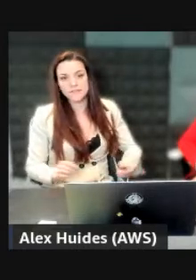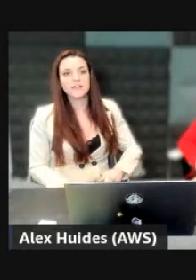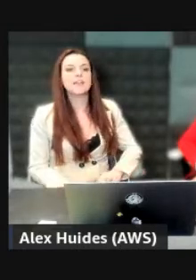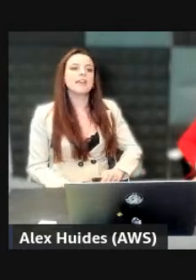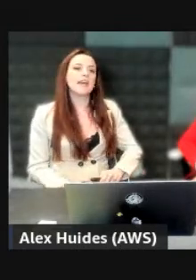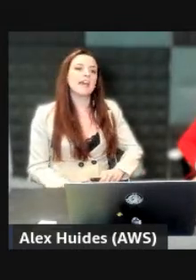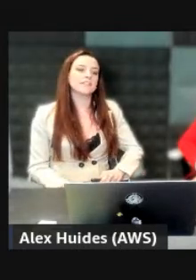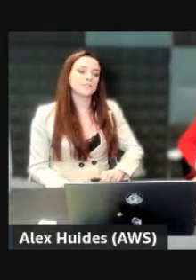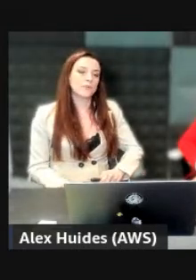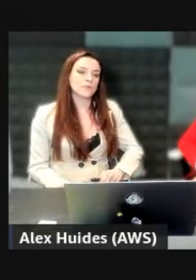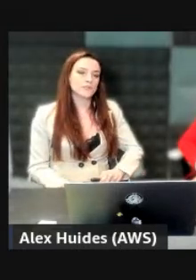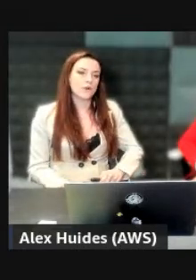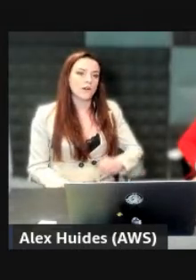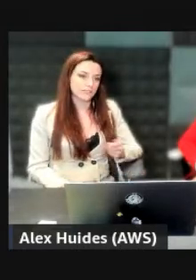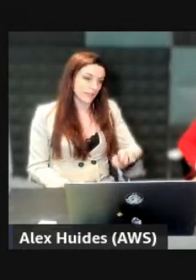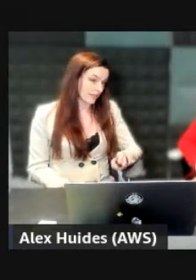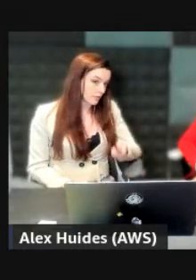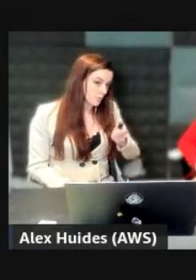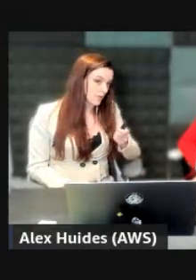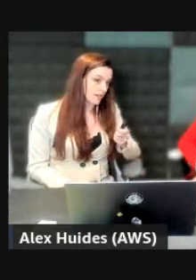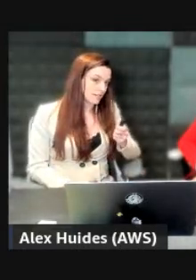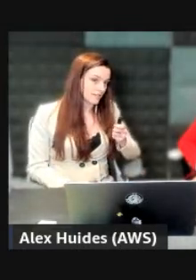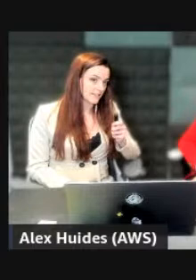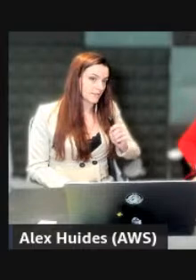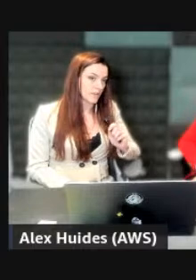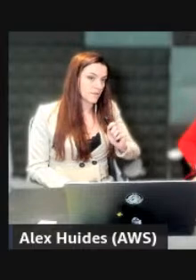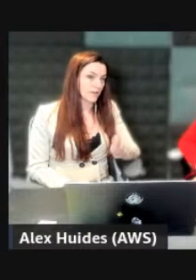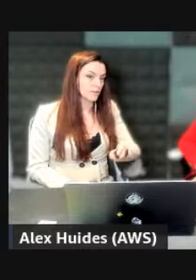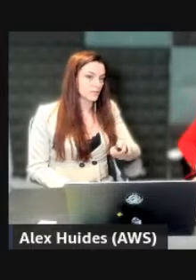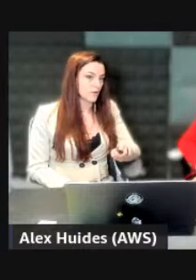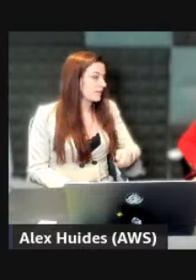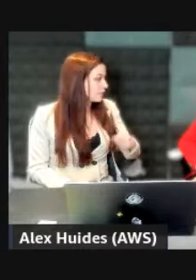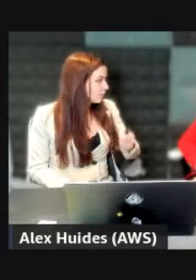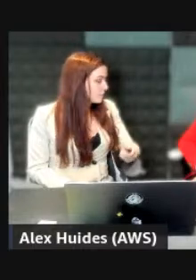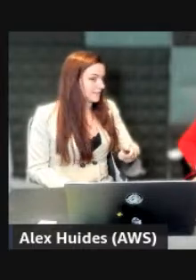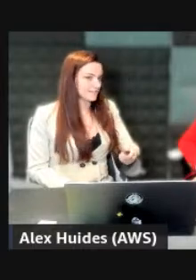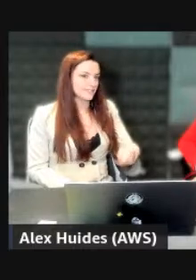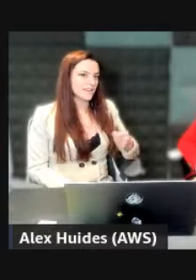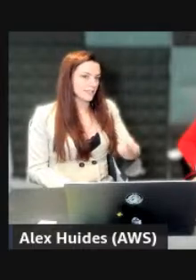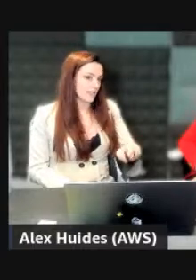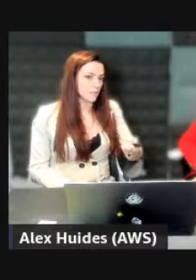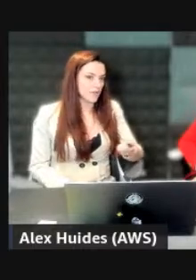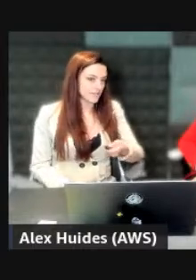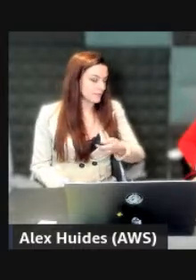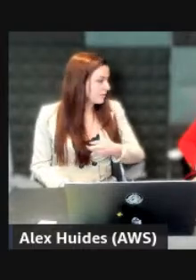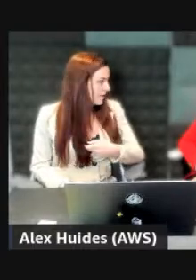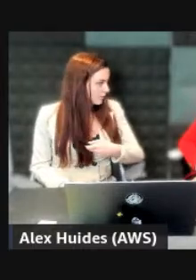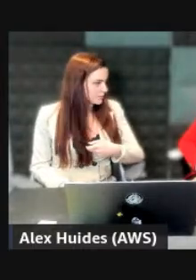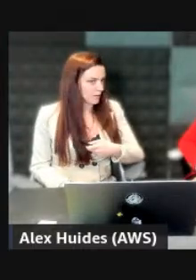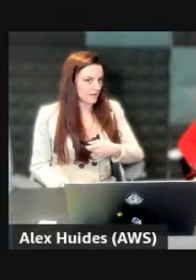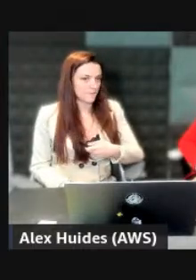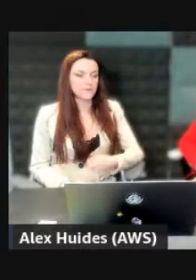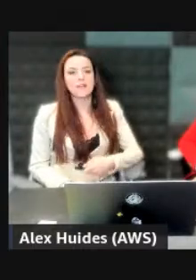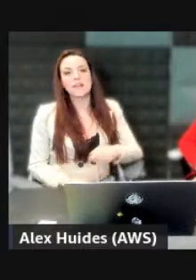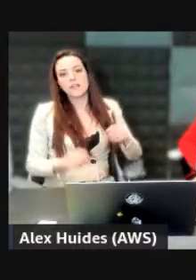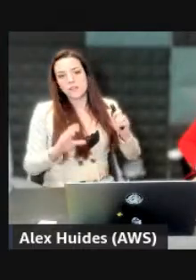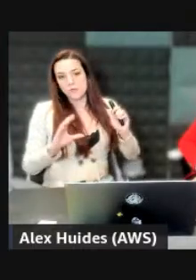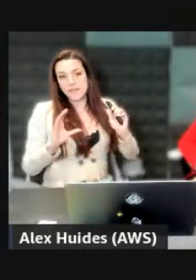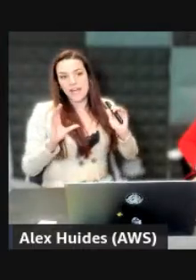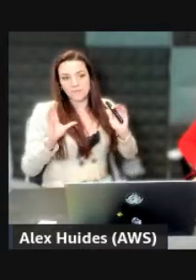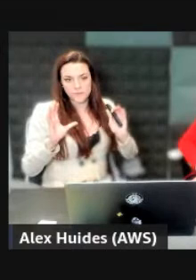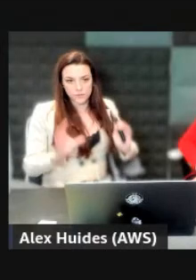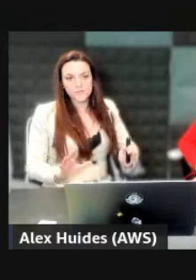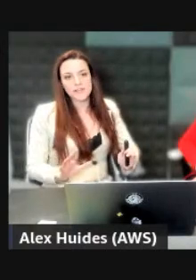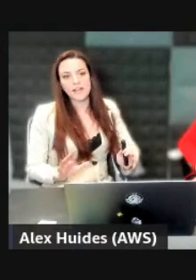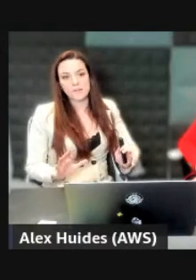needed, and also the Kubernetes Gateway API controller that we built, the AWS Gateway API controller.